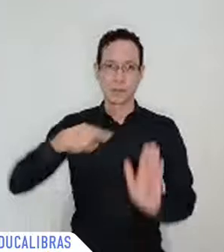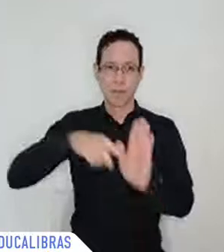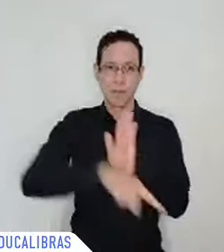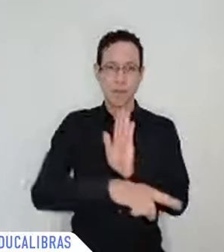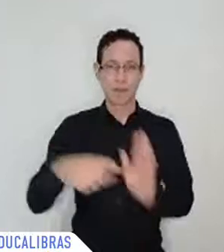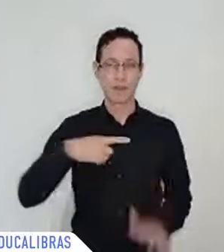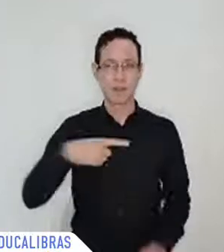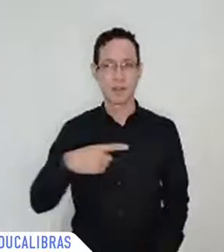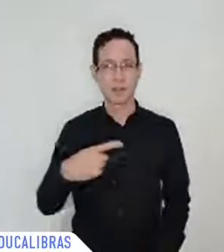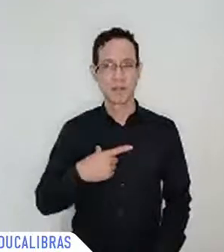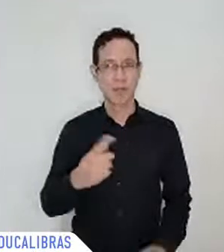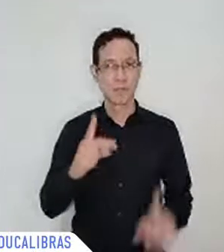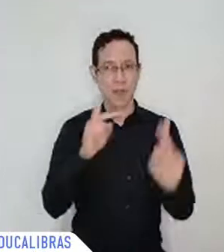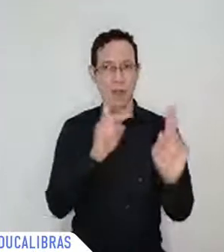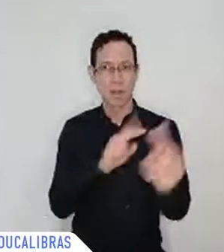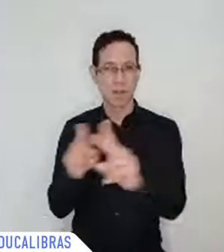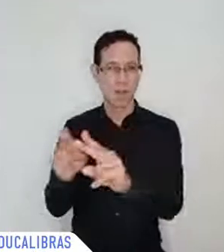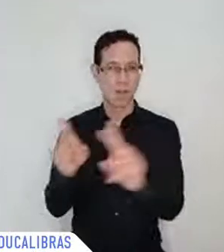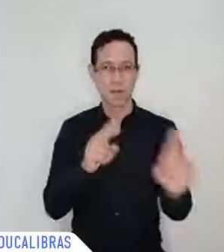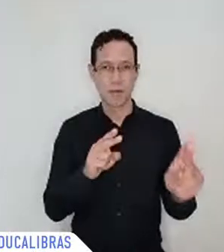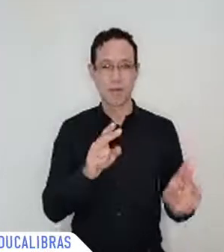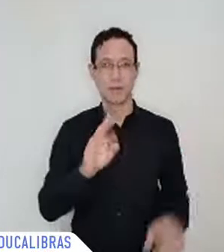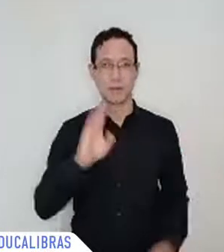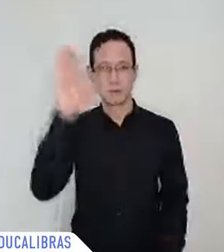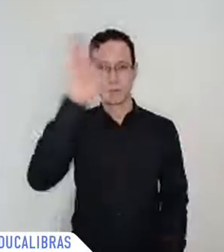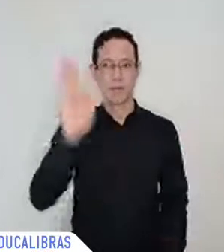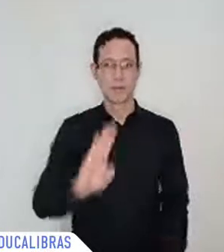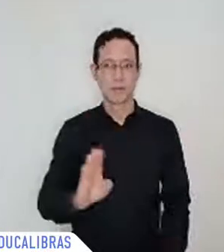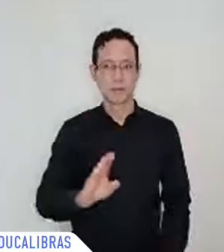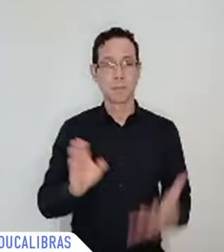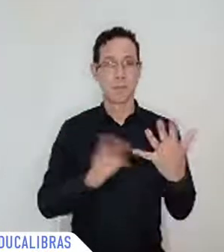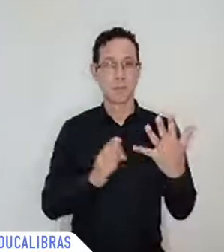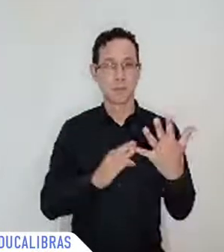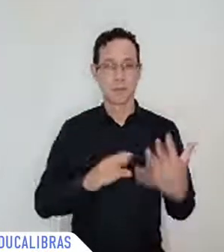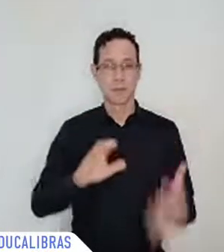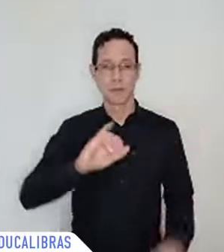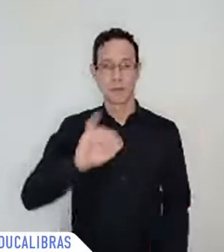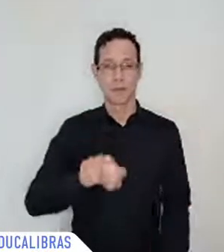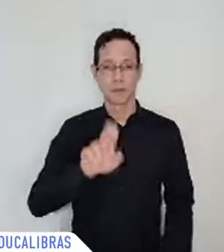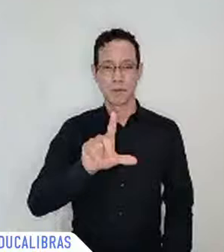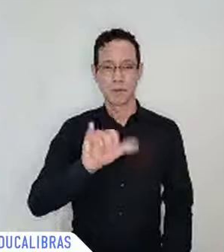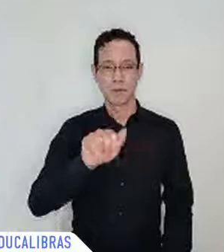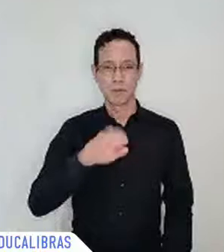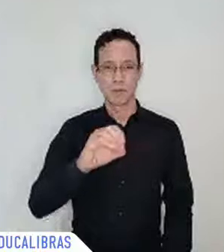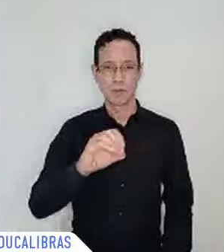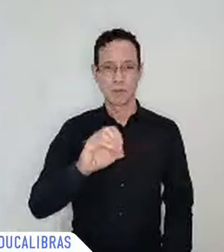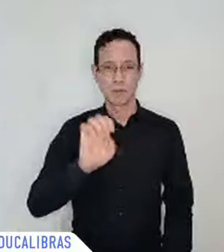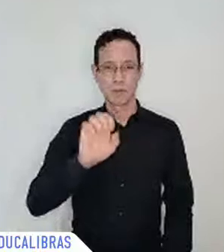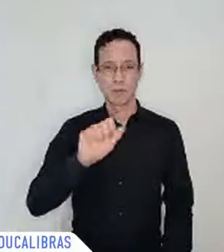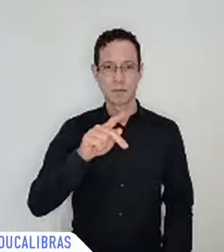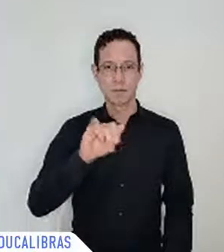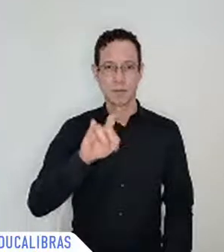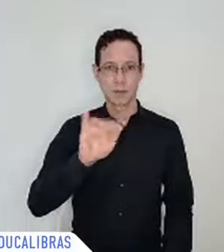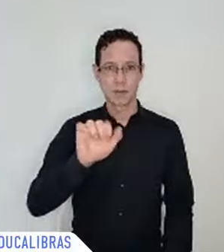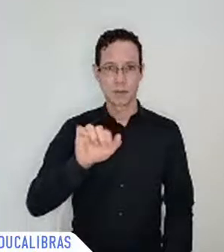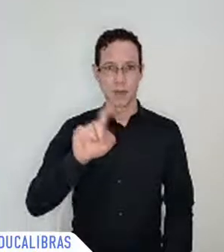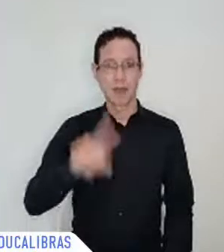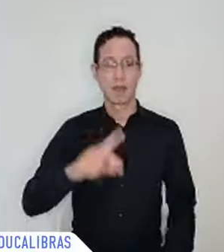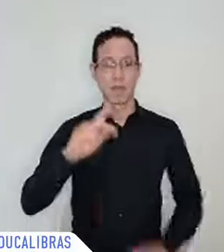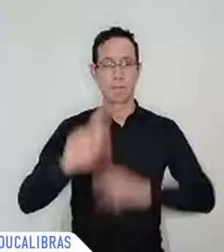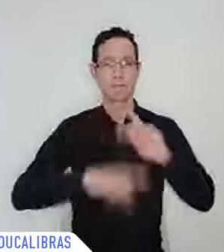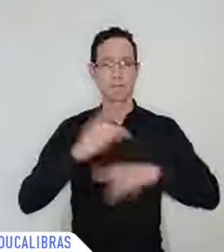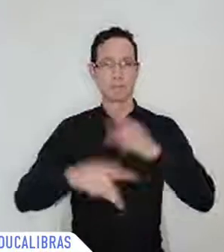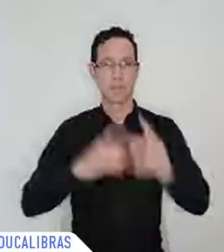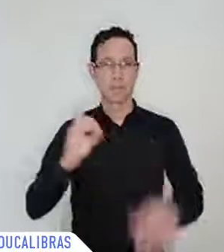it helps us understand what is happening in Rio, which is a mirror of what's happening all over the world. It's